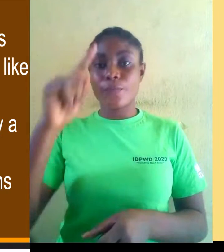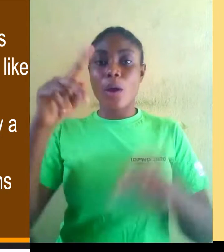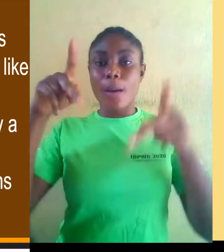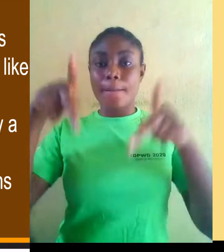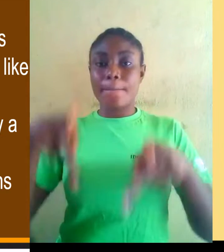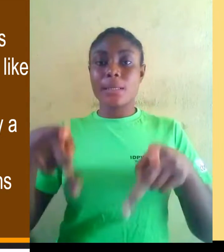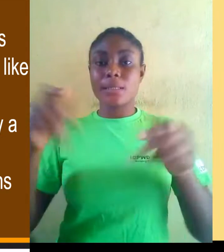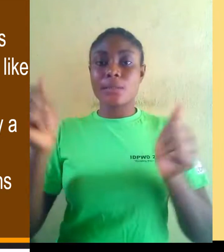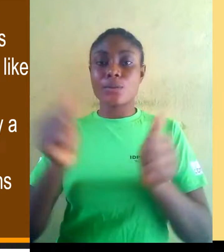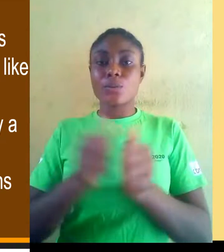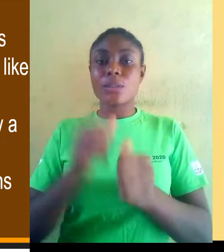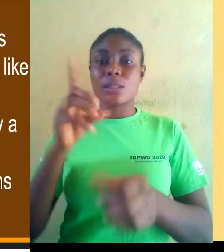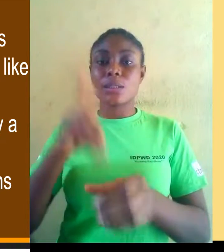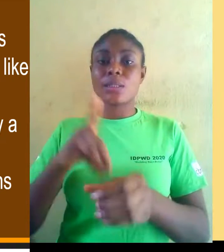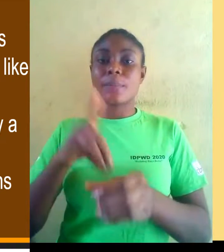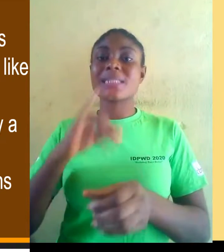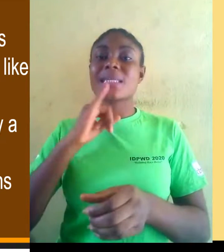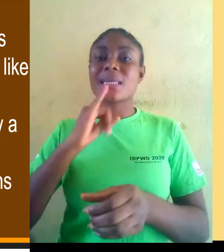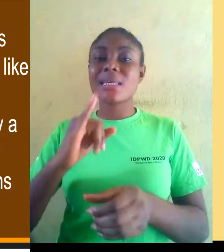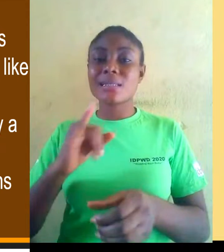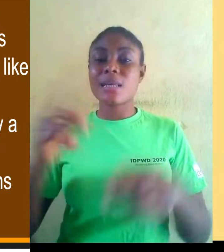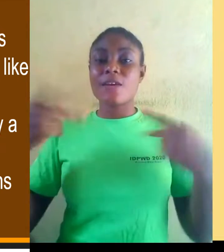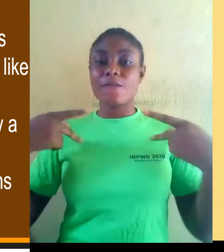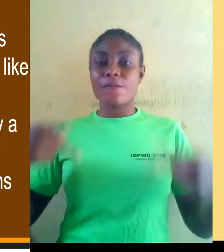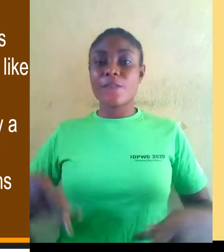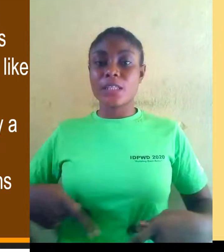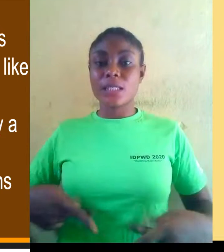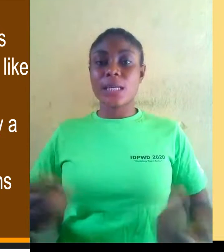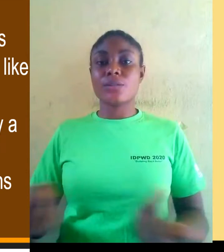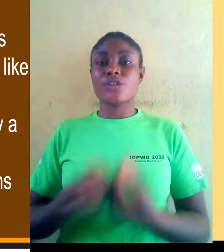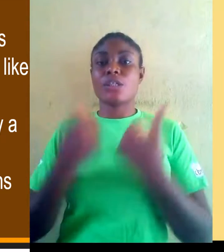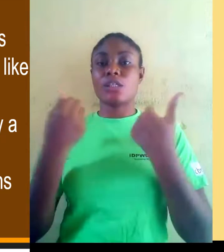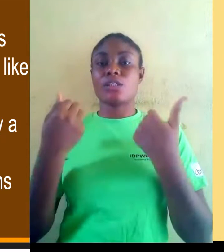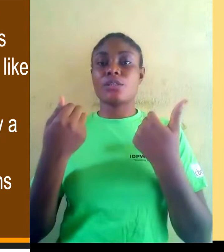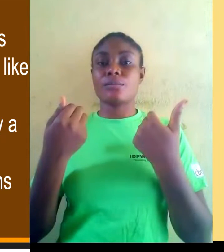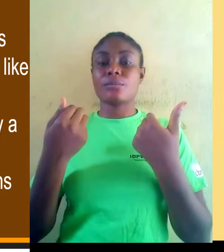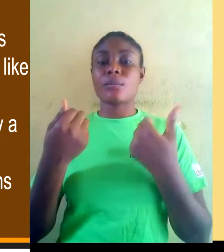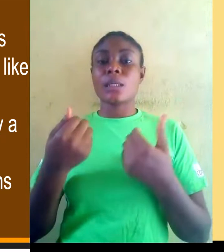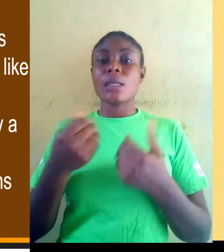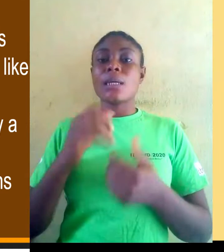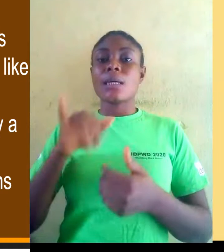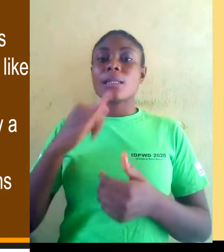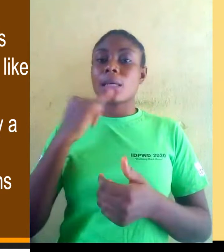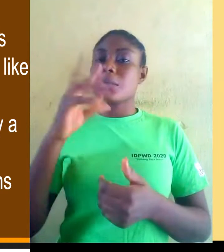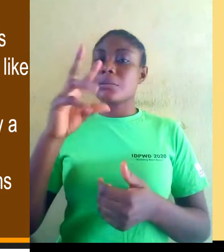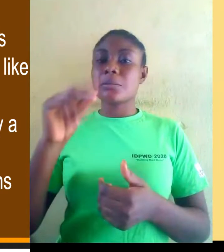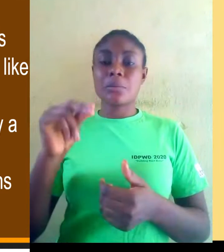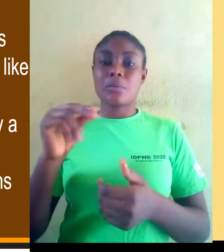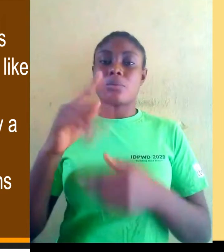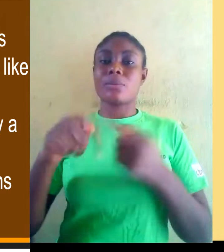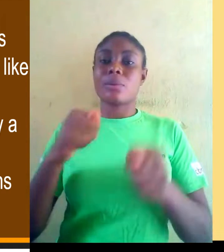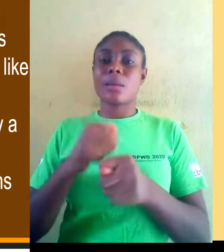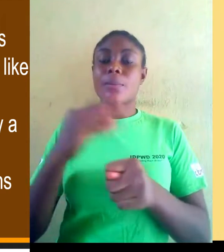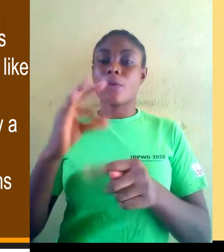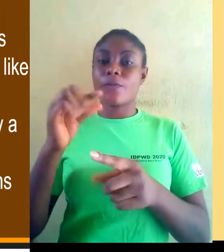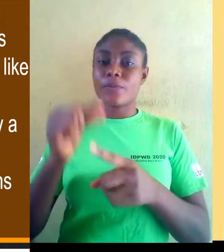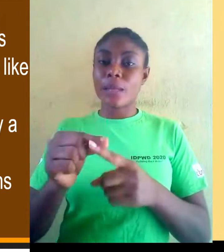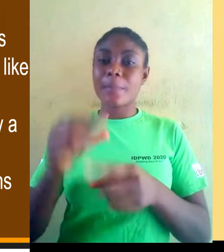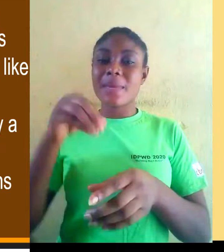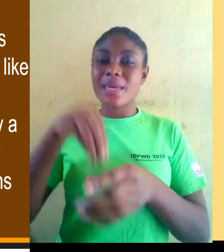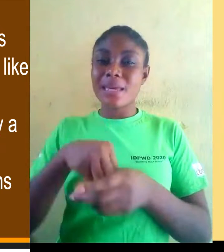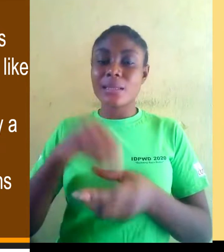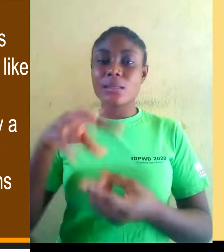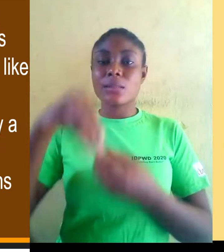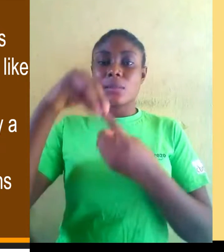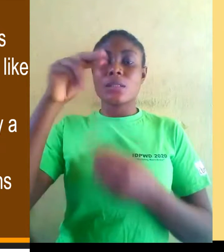physically challenged. There is no such terminology in special needs education like physically